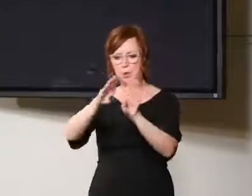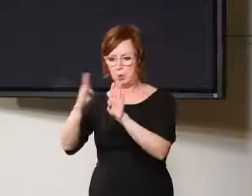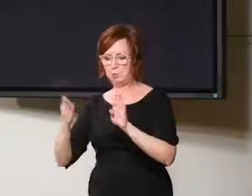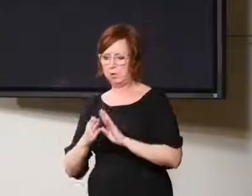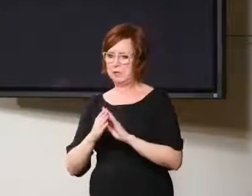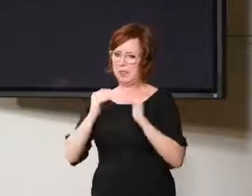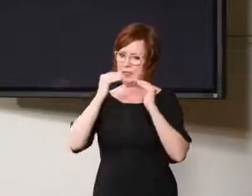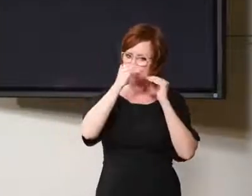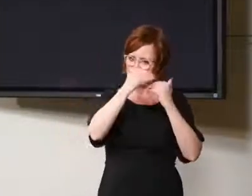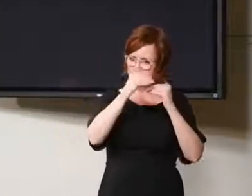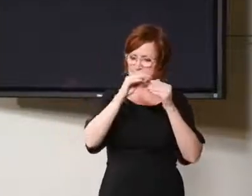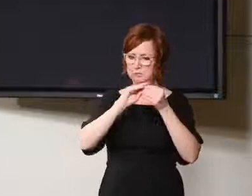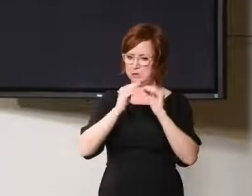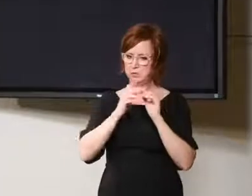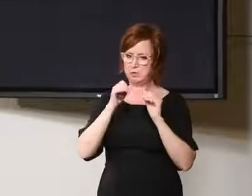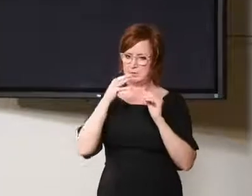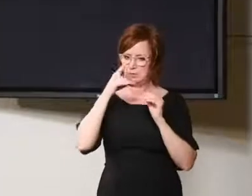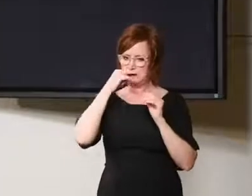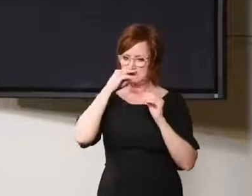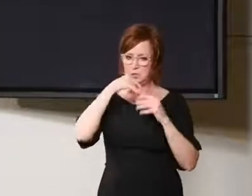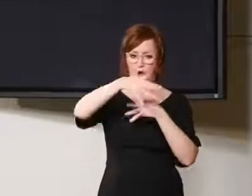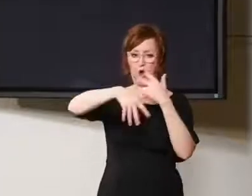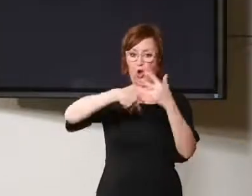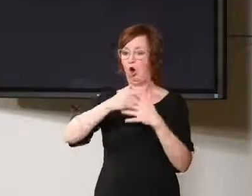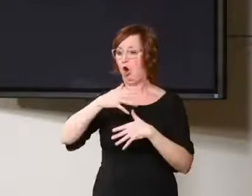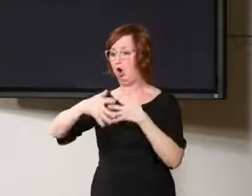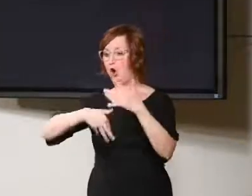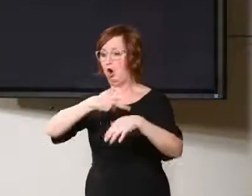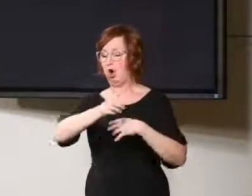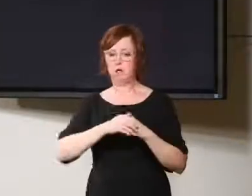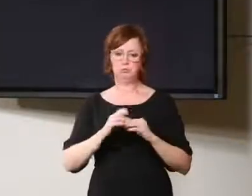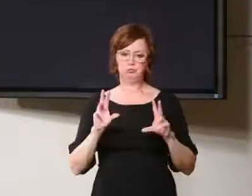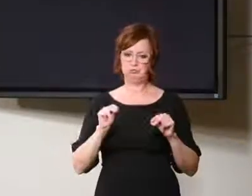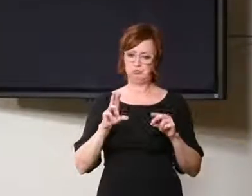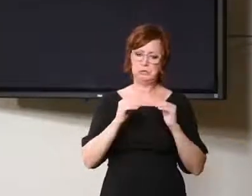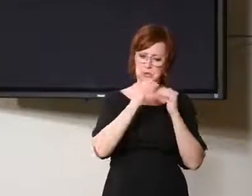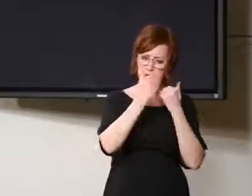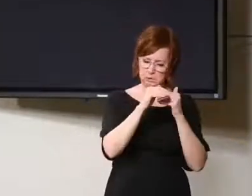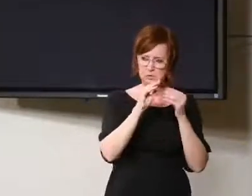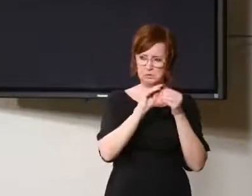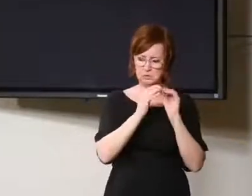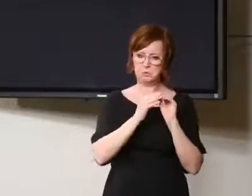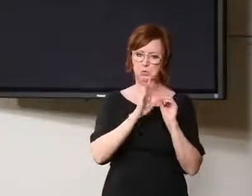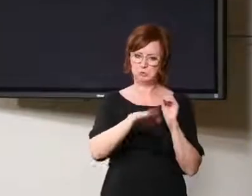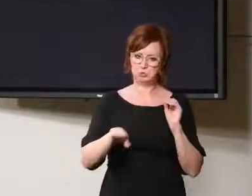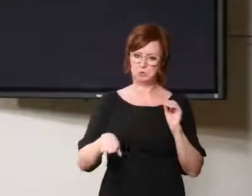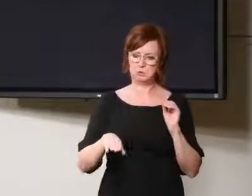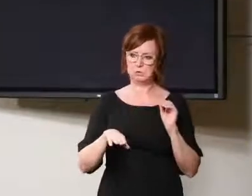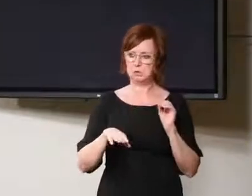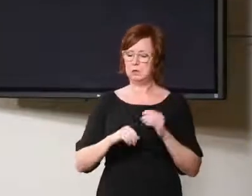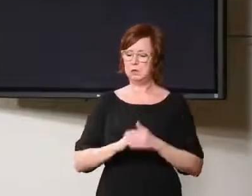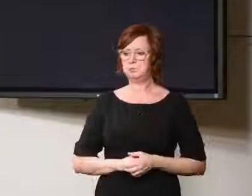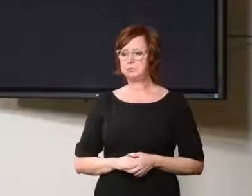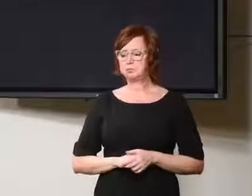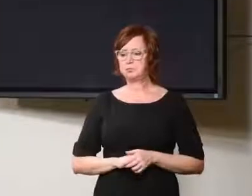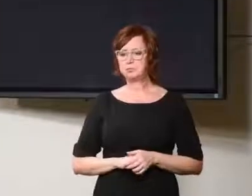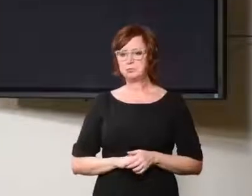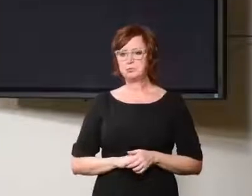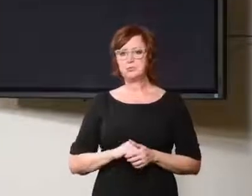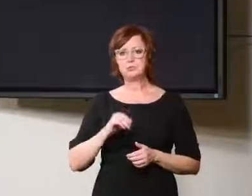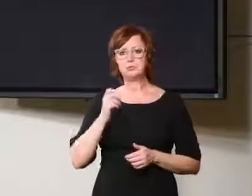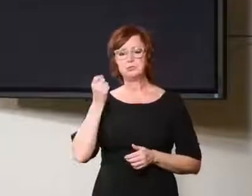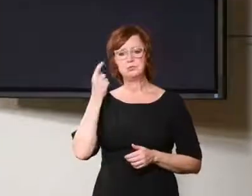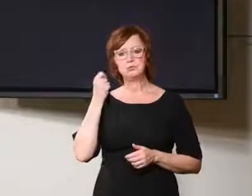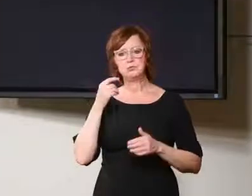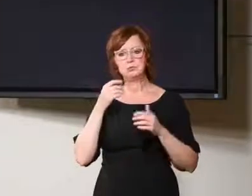allowed to be present in any room or in the daycare at any point in time. So under those restrictions that